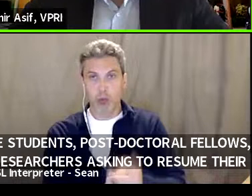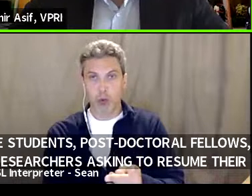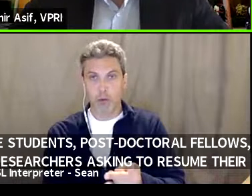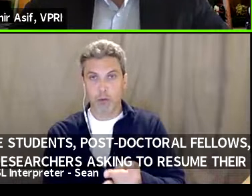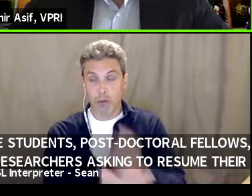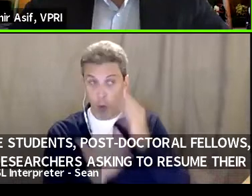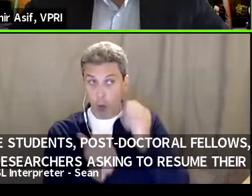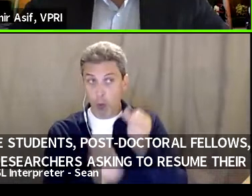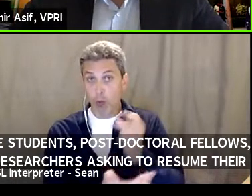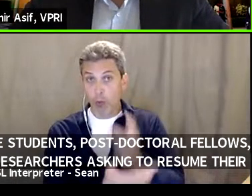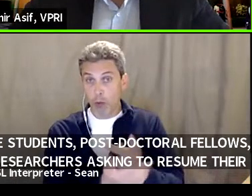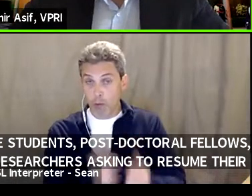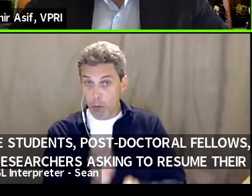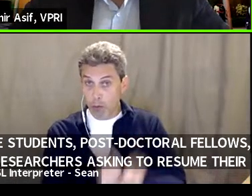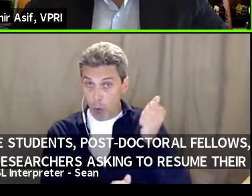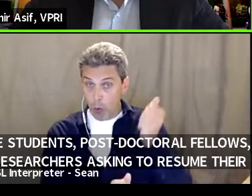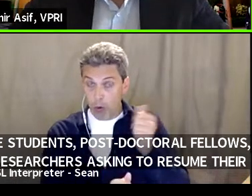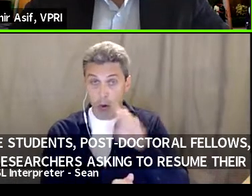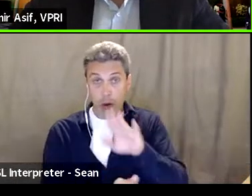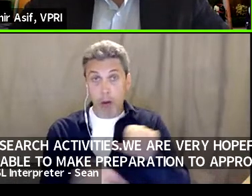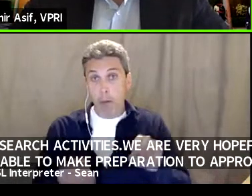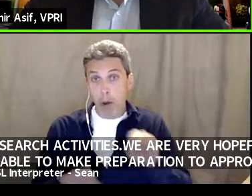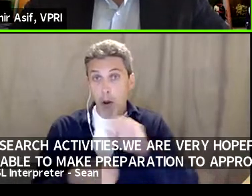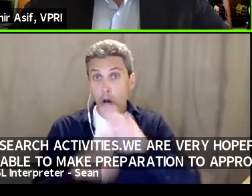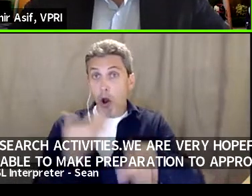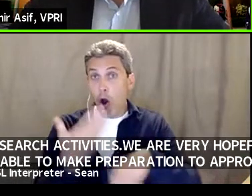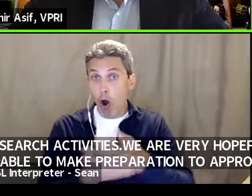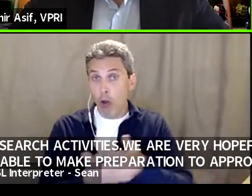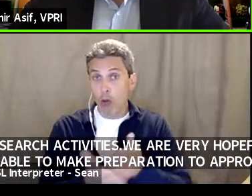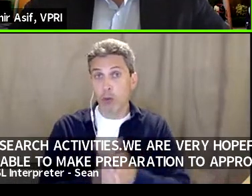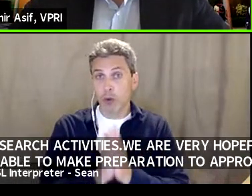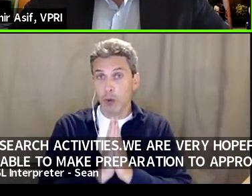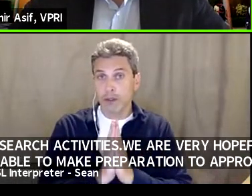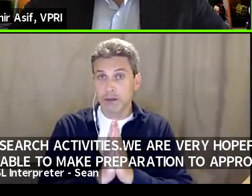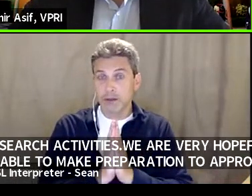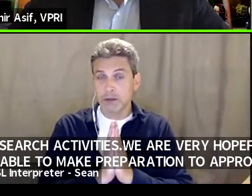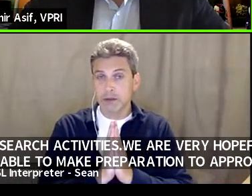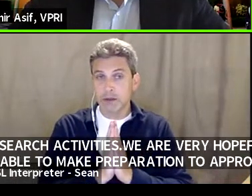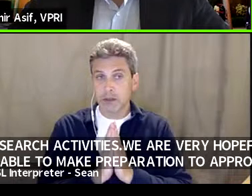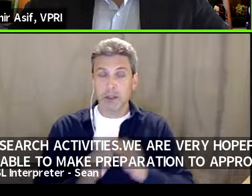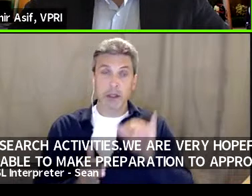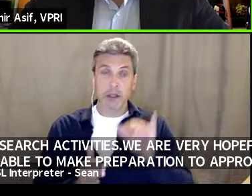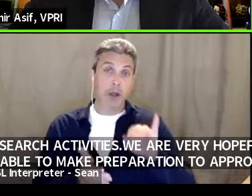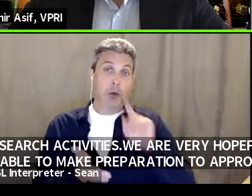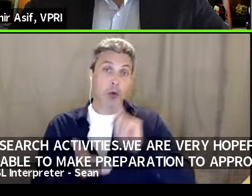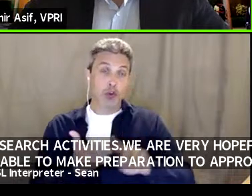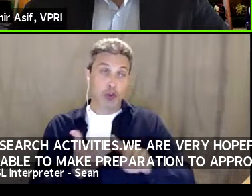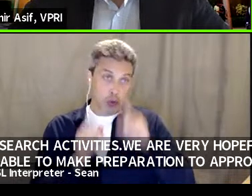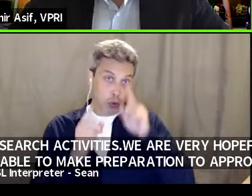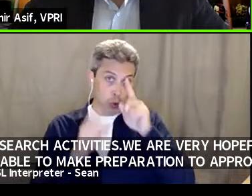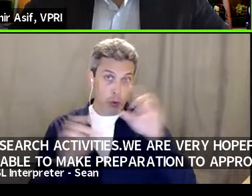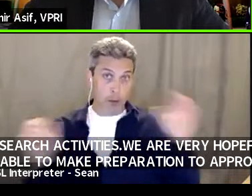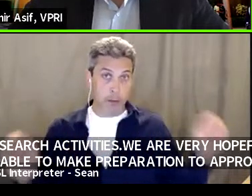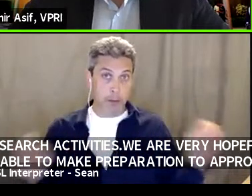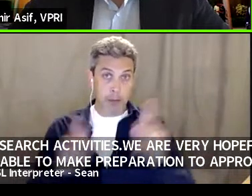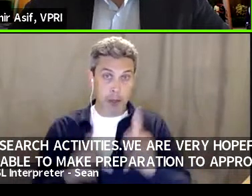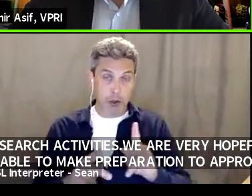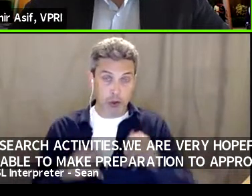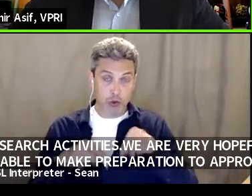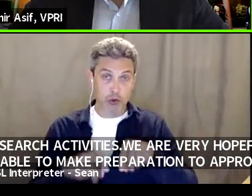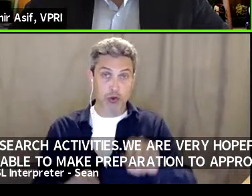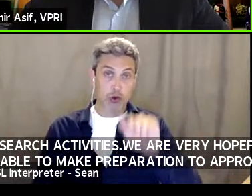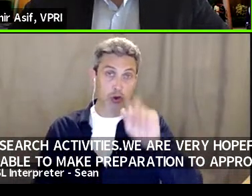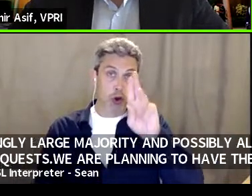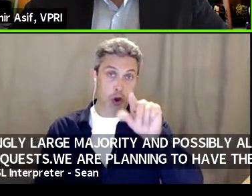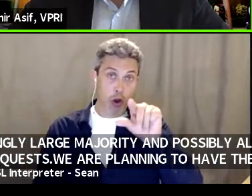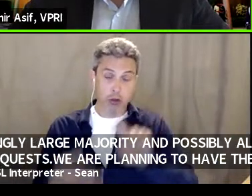and possibly all of these requests. We are planning to have these researchers return to campus during the 3rd and 4th week of